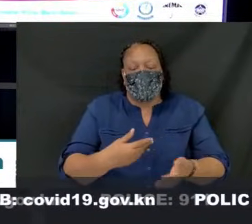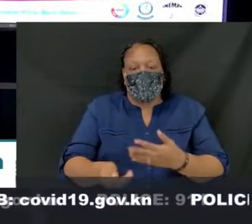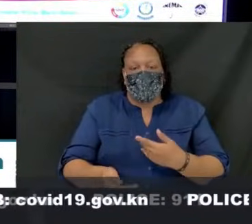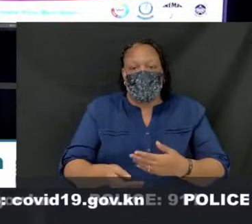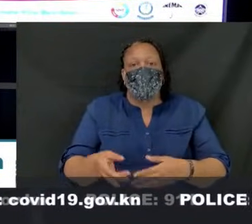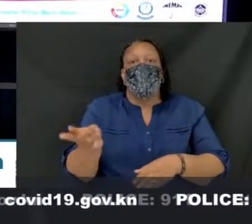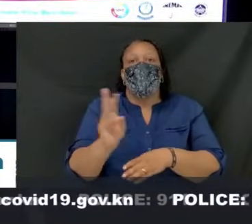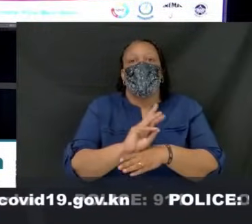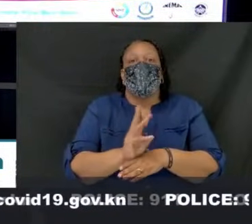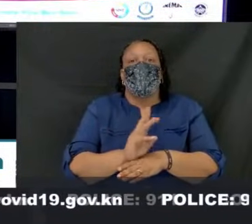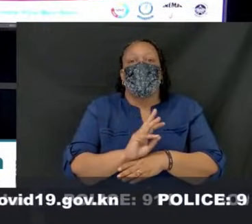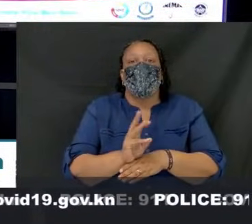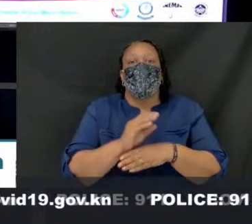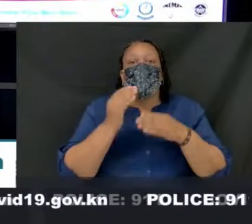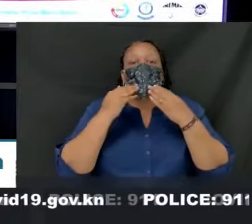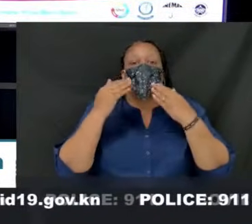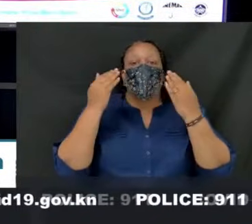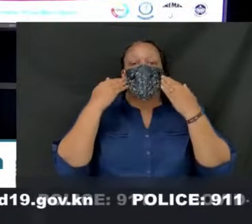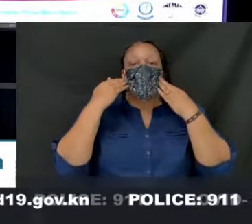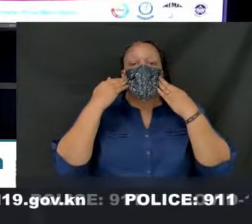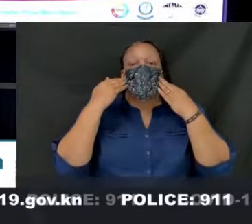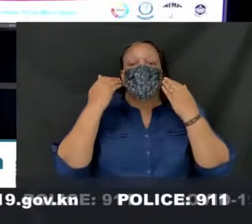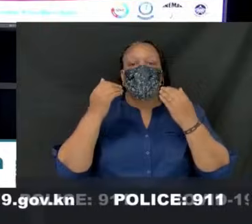these activities safely.